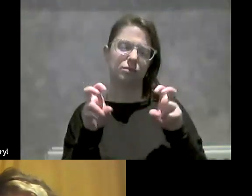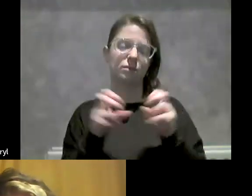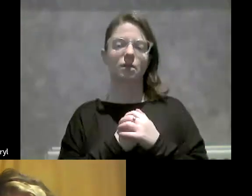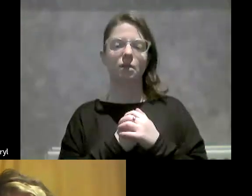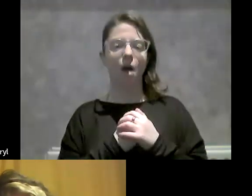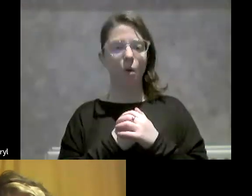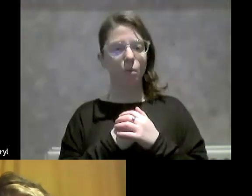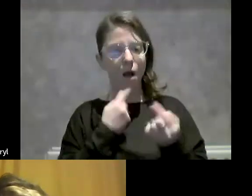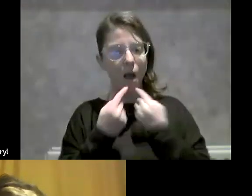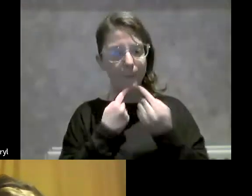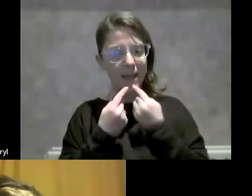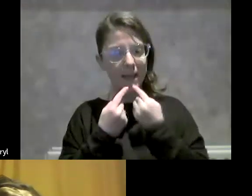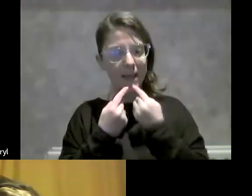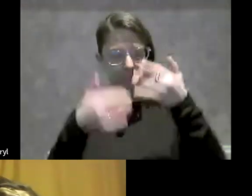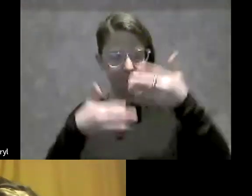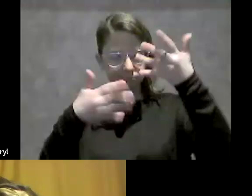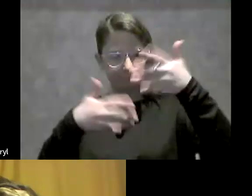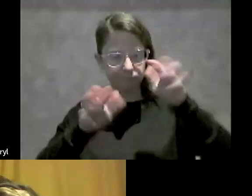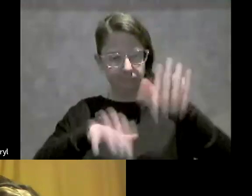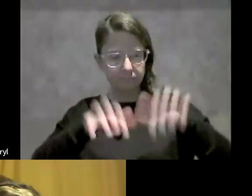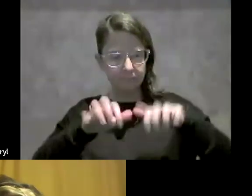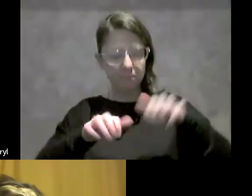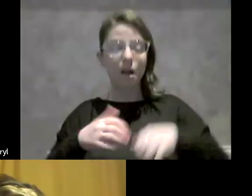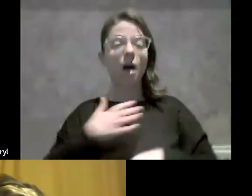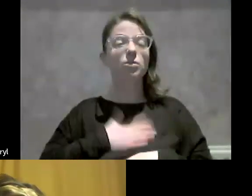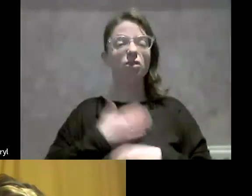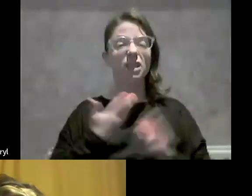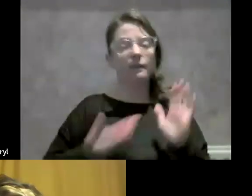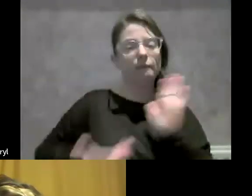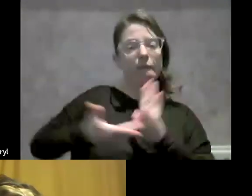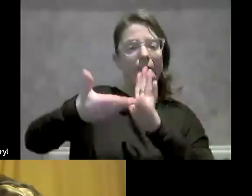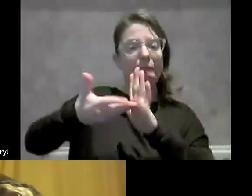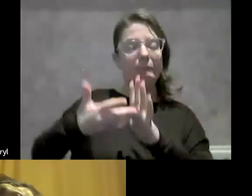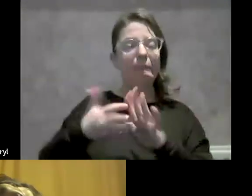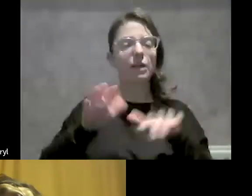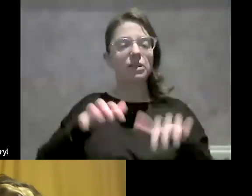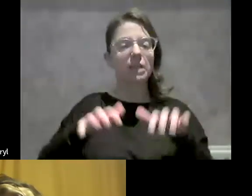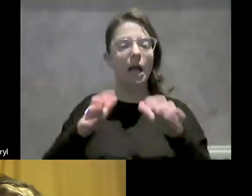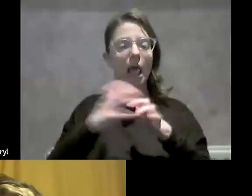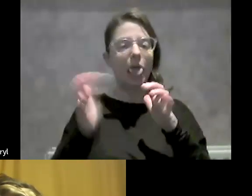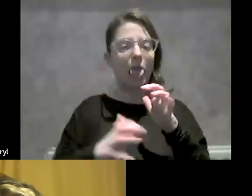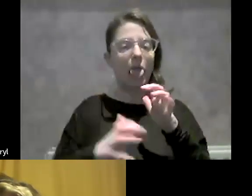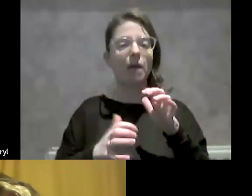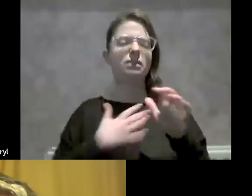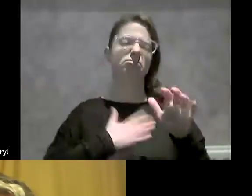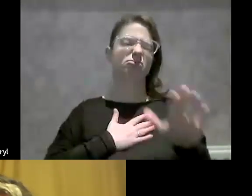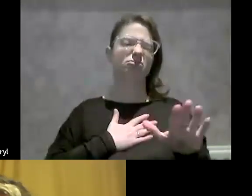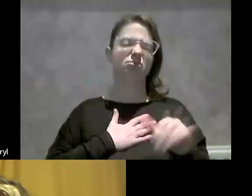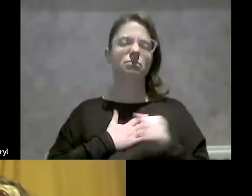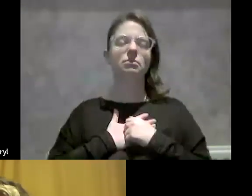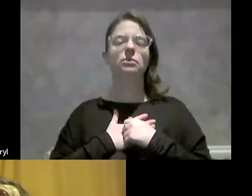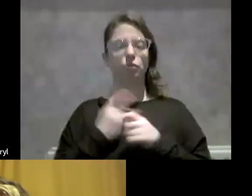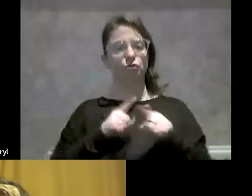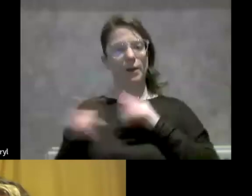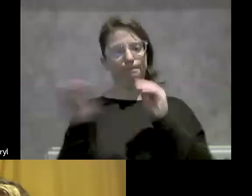lovely comments as well. I'm really sorry if anybody's had difficulty adding comments to the chat. That's something we've been working on. But there are some